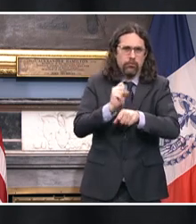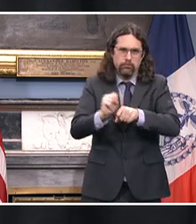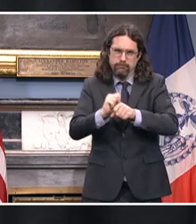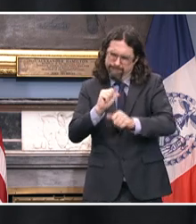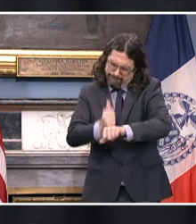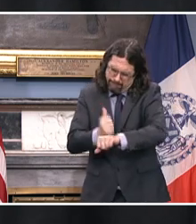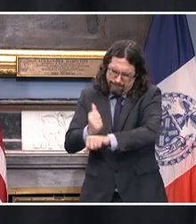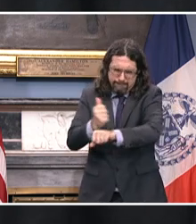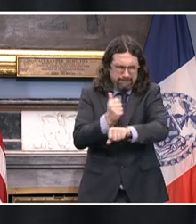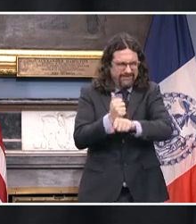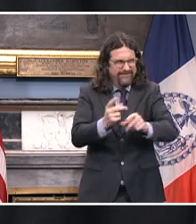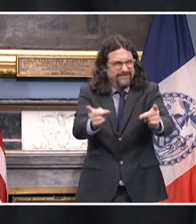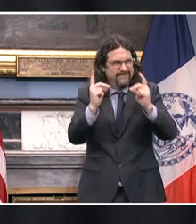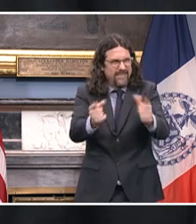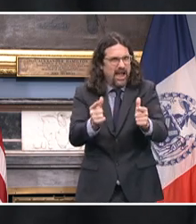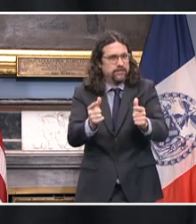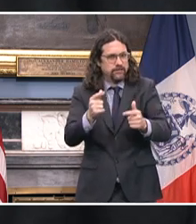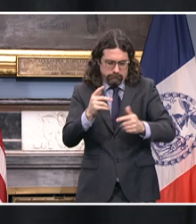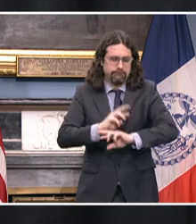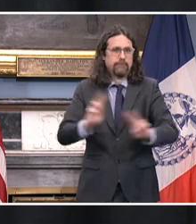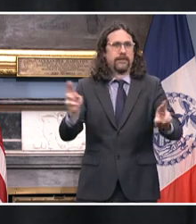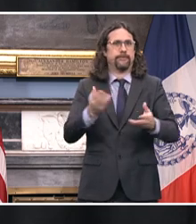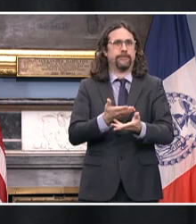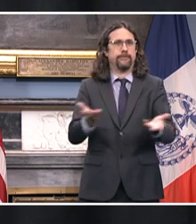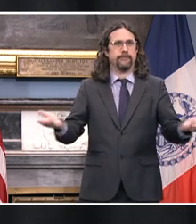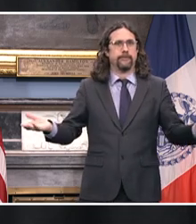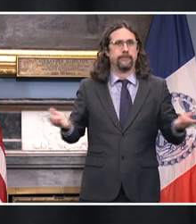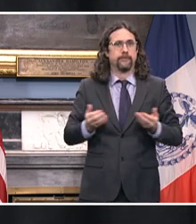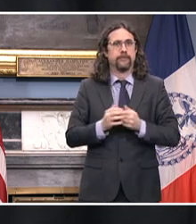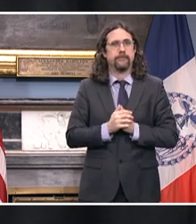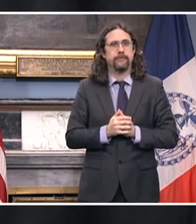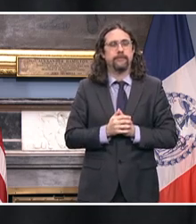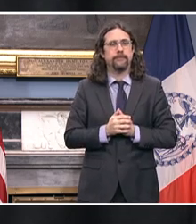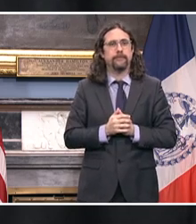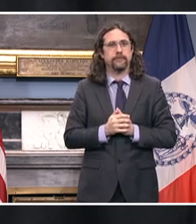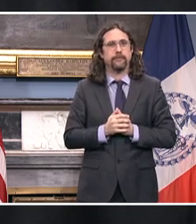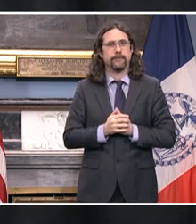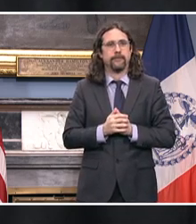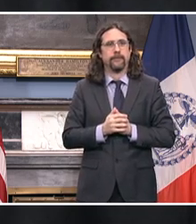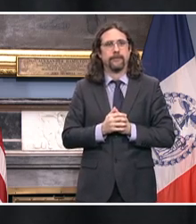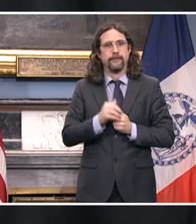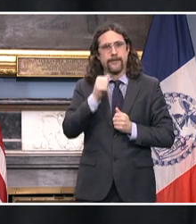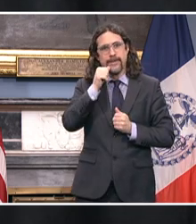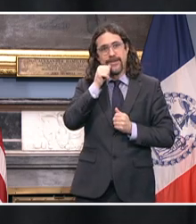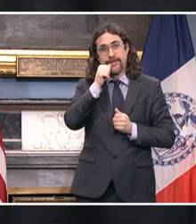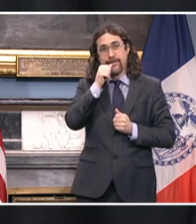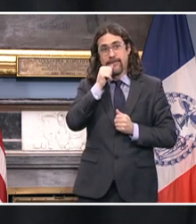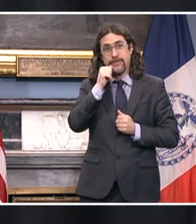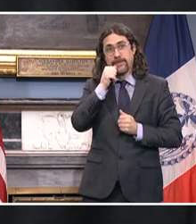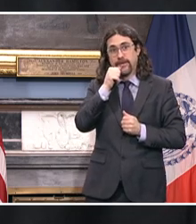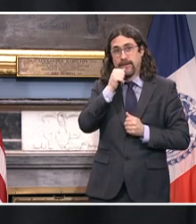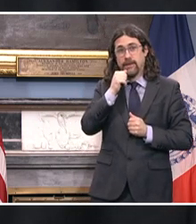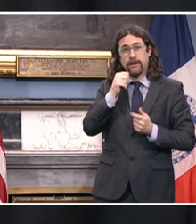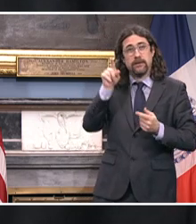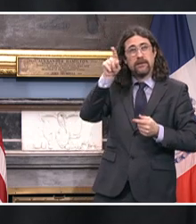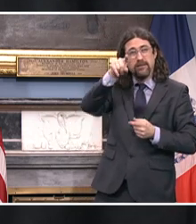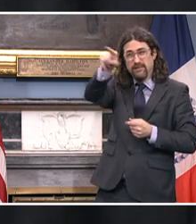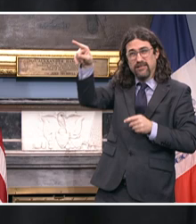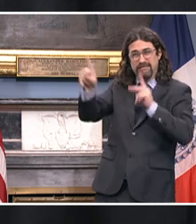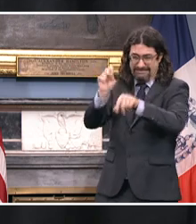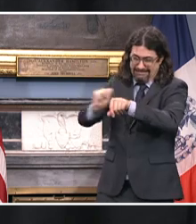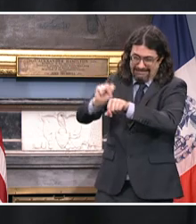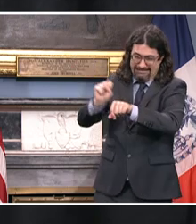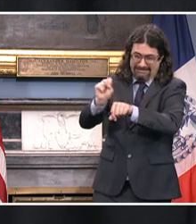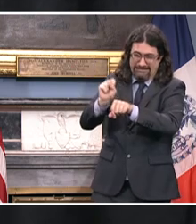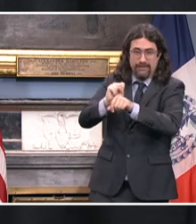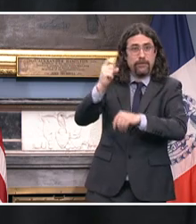of us to stay safe by the work they're doing in the parks to keep everyone enjoying them but the right way. I